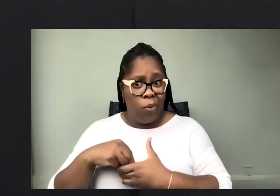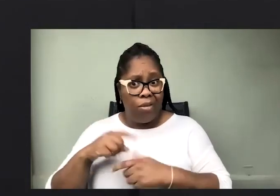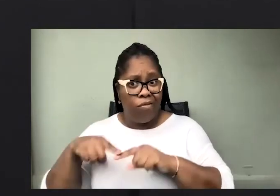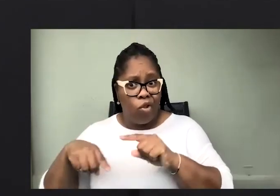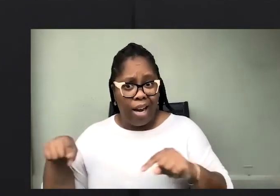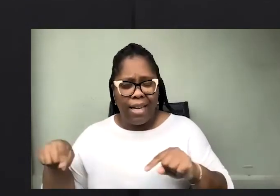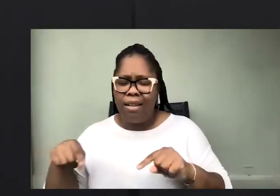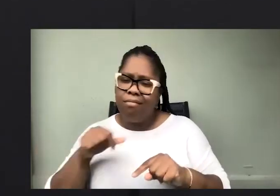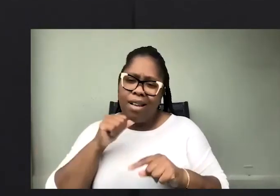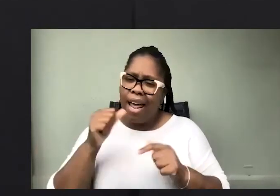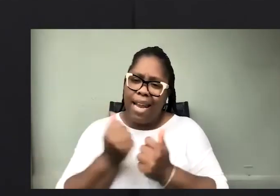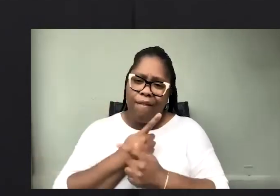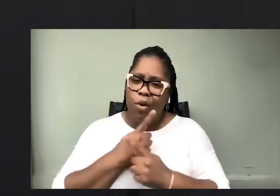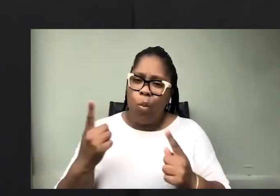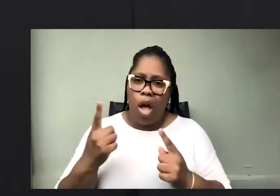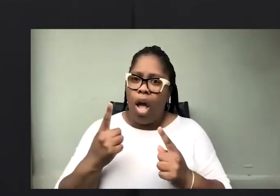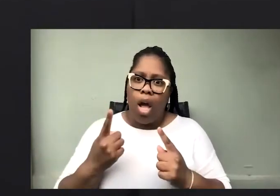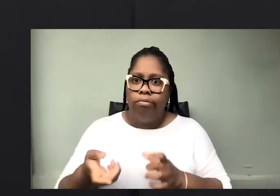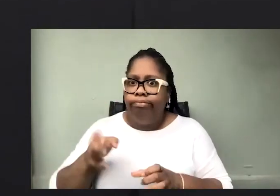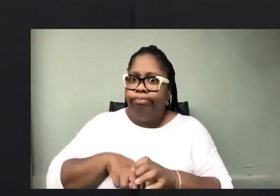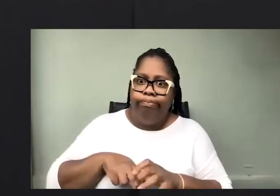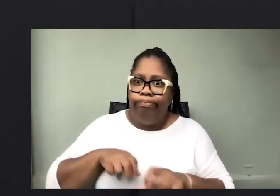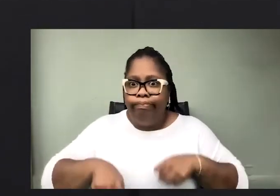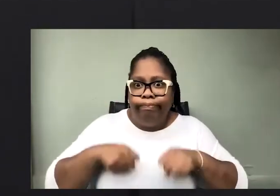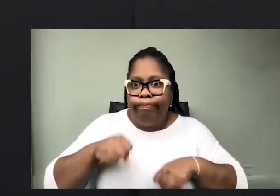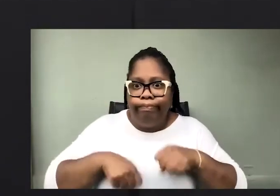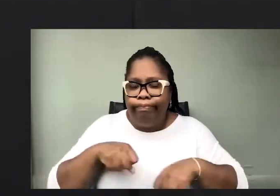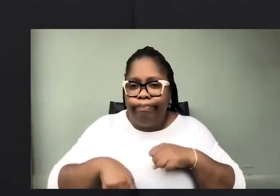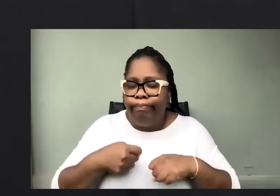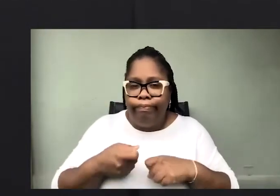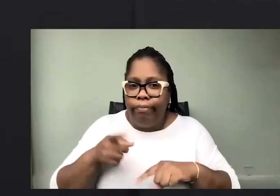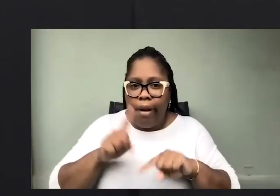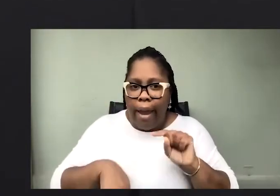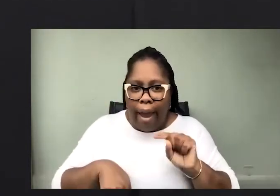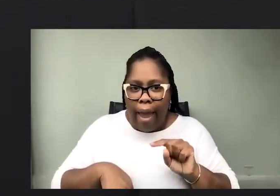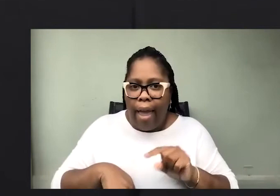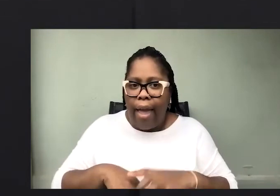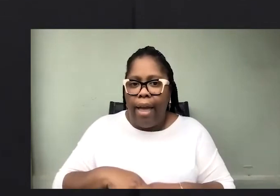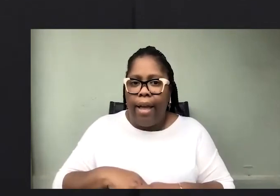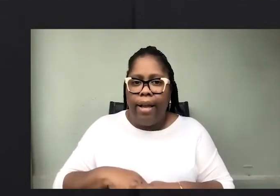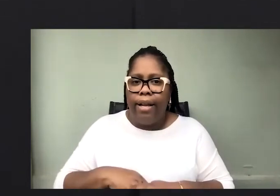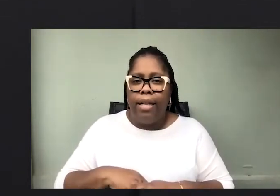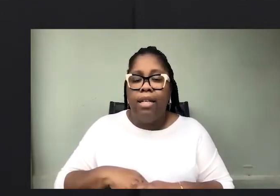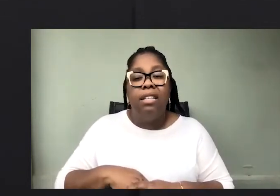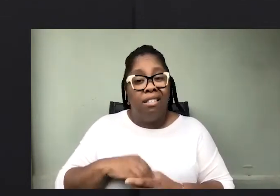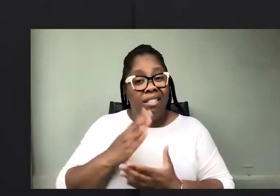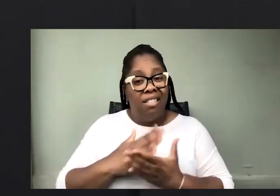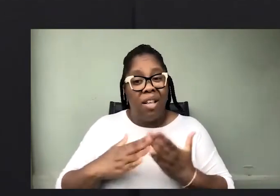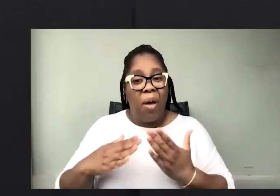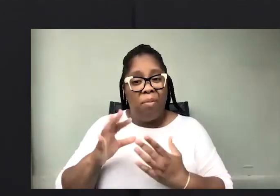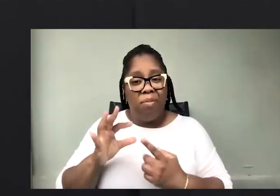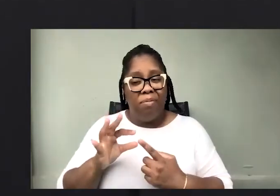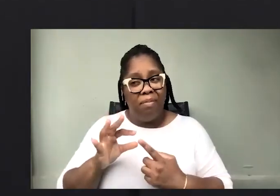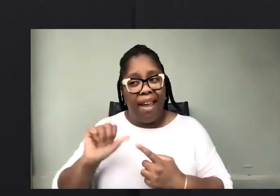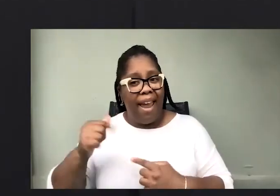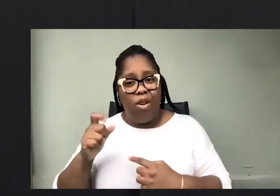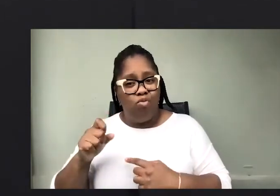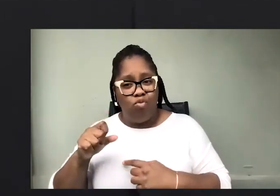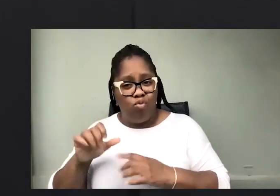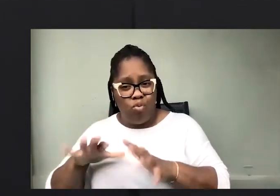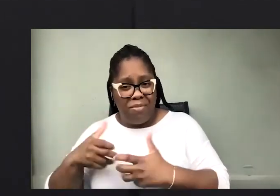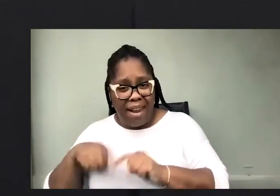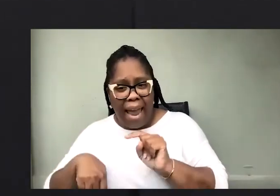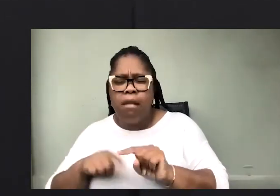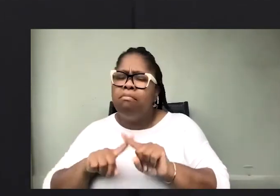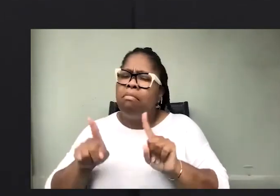know not everybody's going to jump on a bicycle, certainly also in special age groups, but how do we invest in